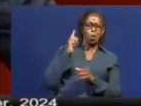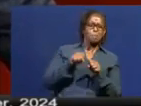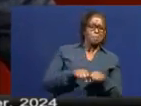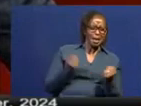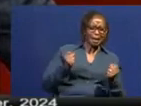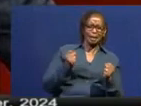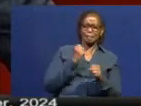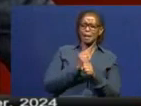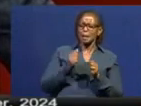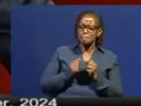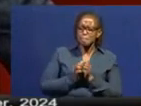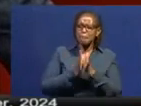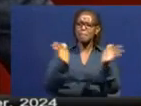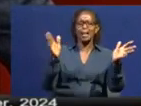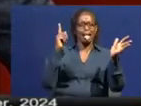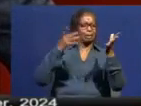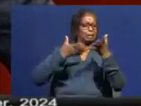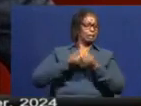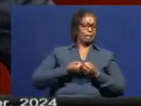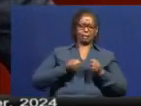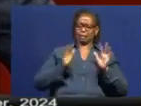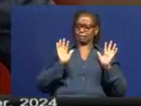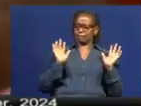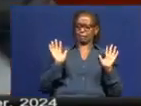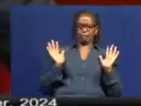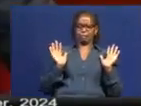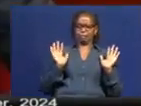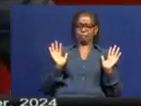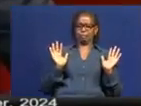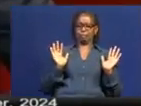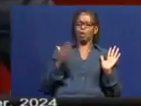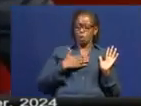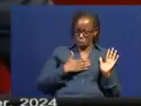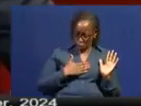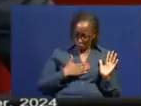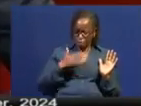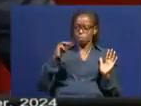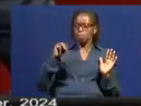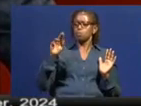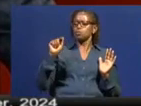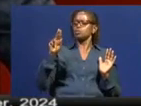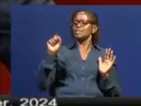trust as contained in the motion by Honorable Mwengi Mutusi, Mr. Speaker.